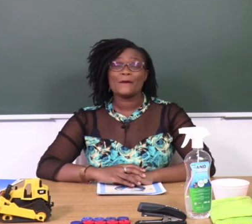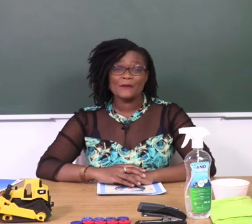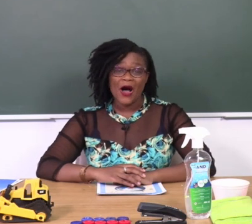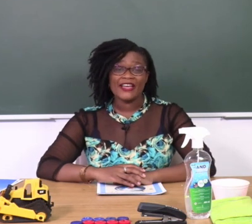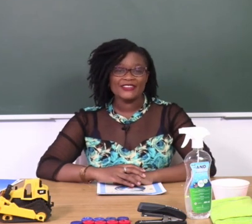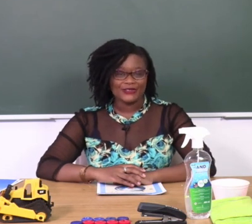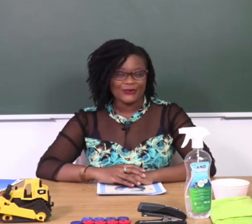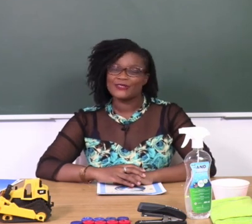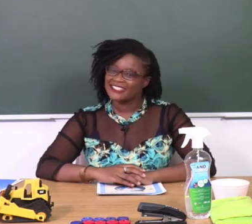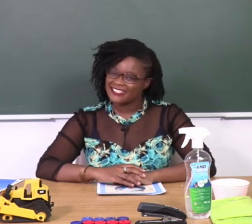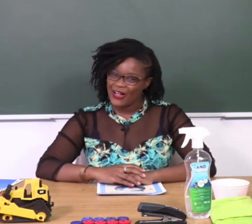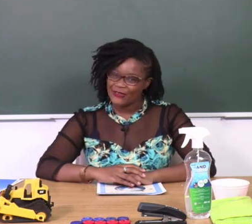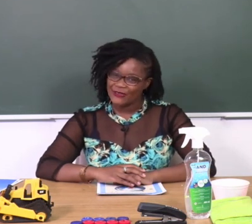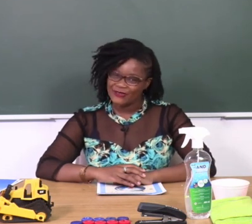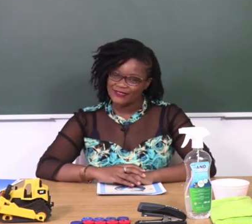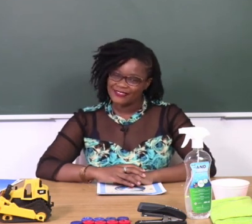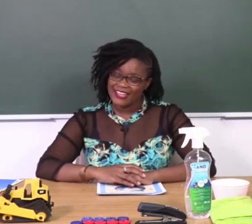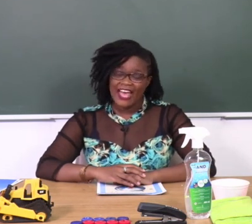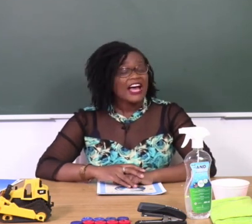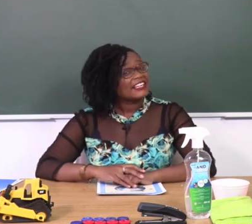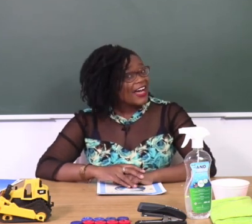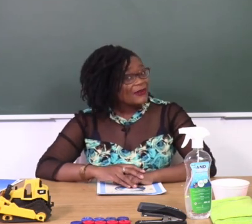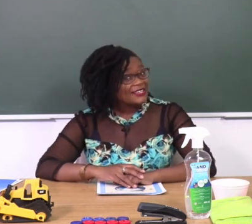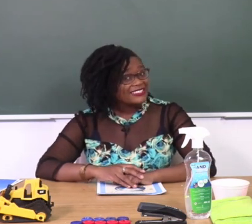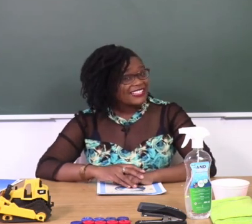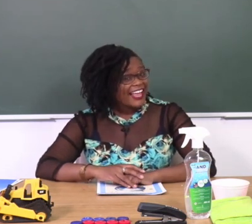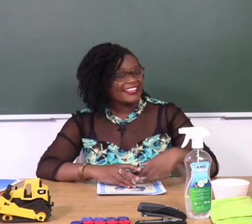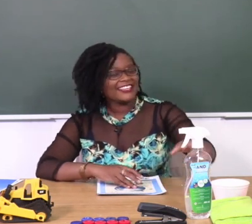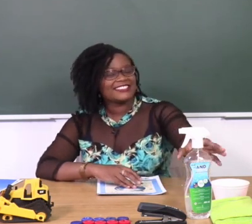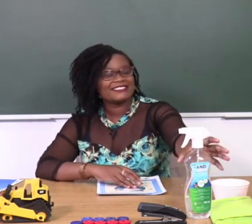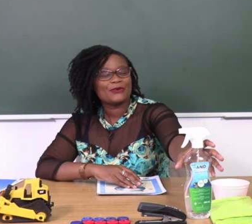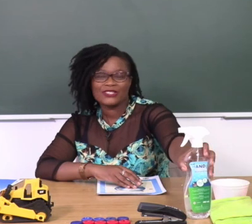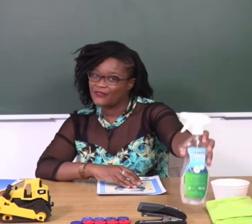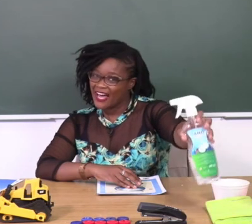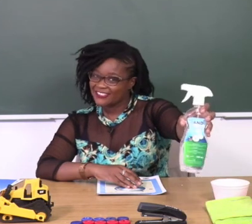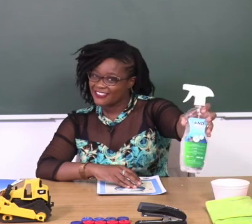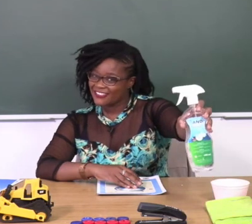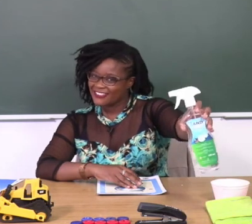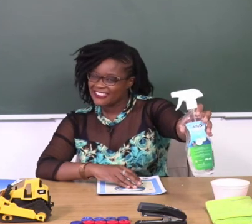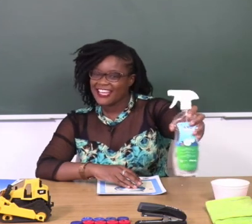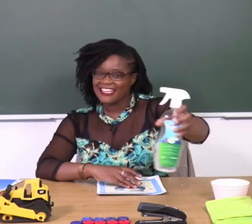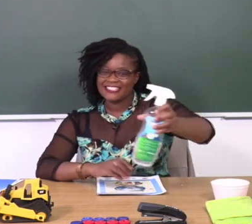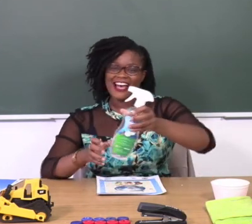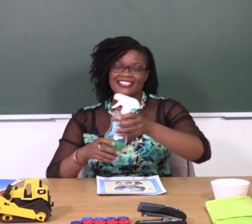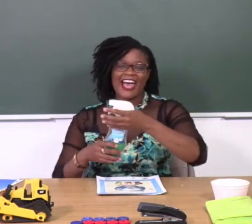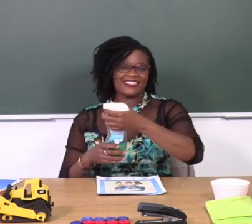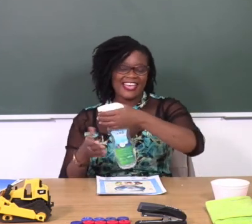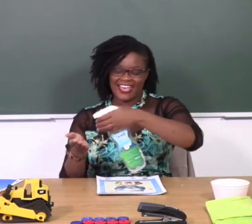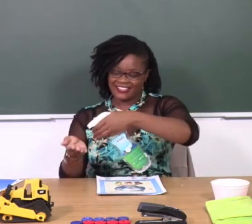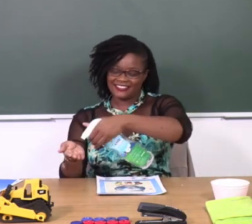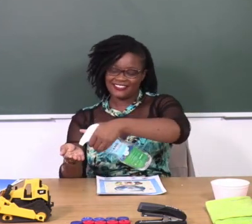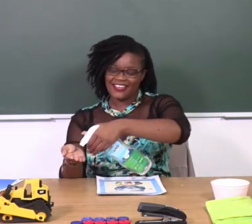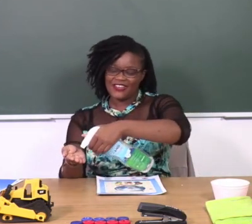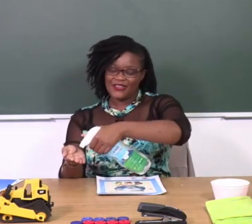exercises by yourself. Now that we are done, it is important for us to sanitize at